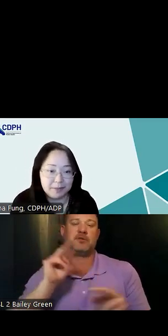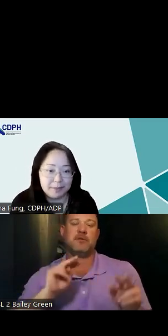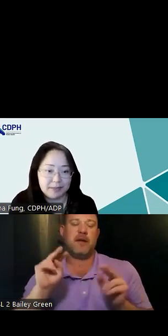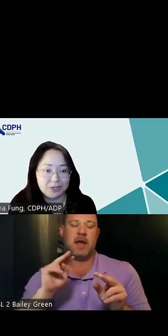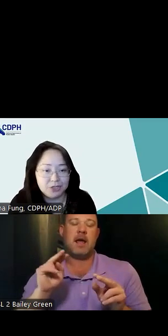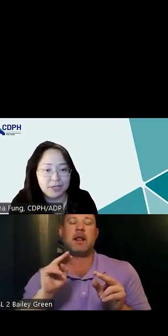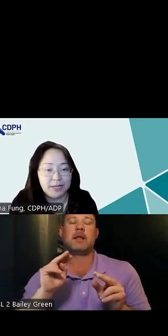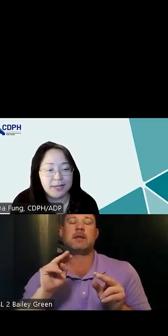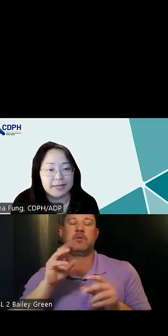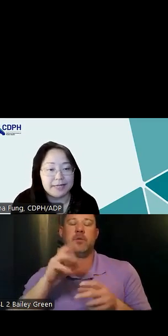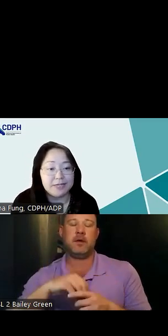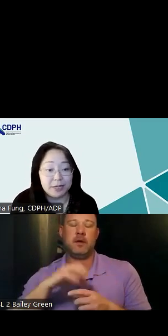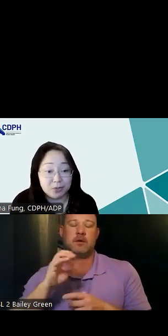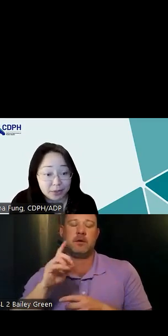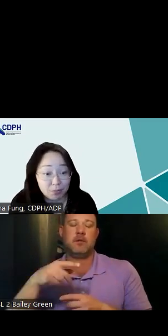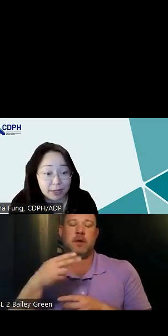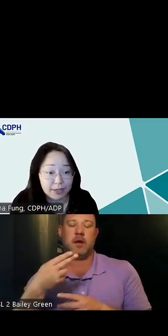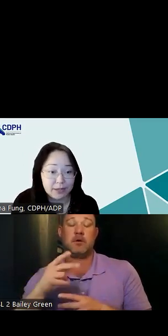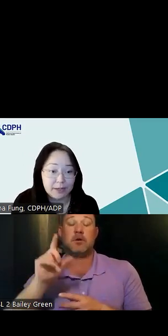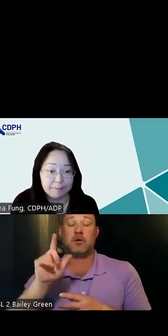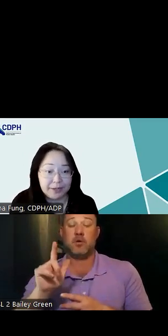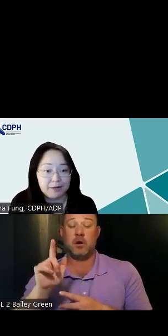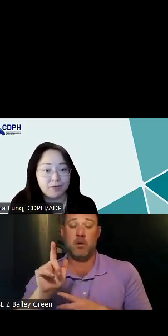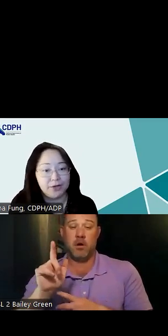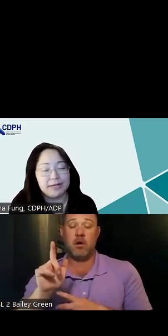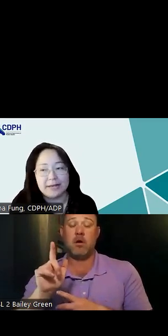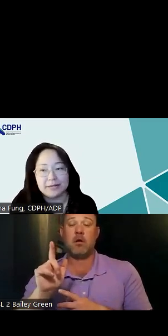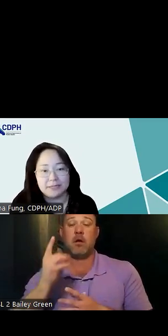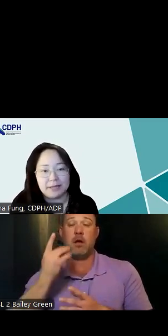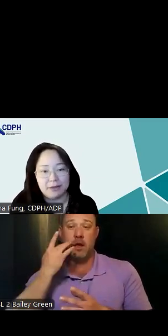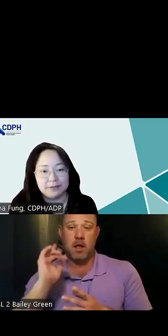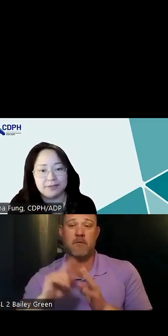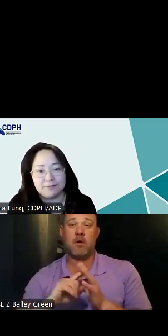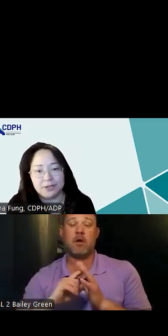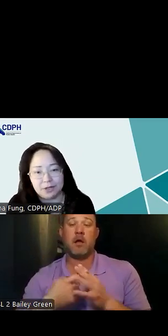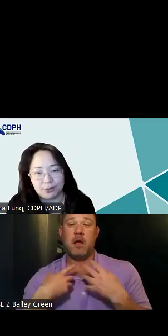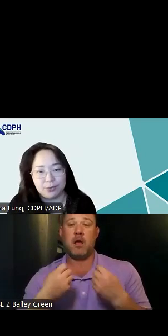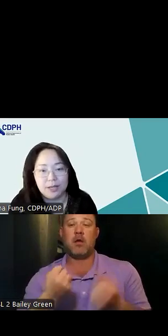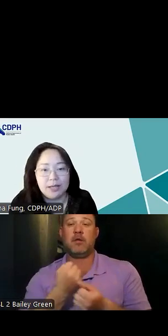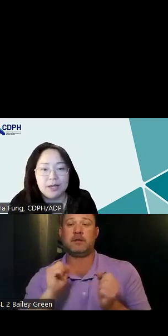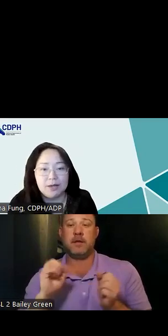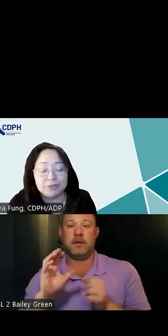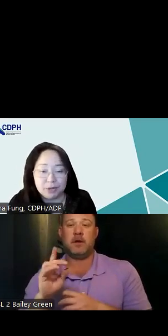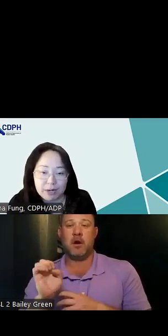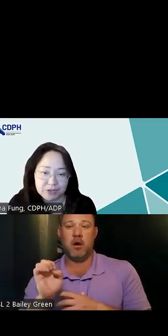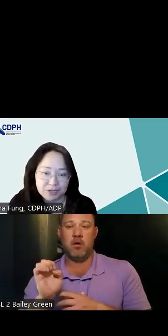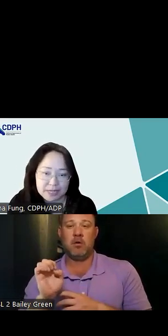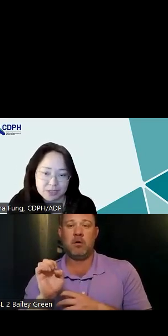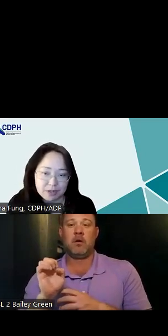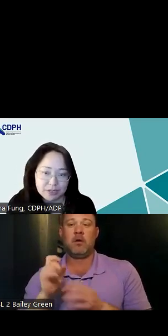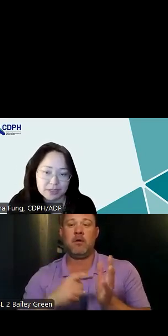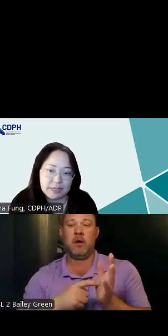within CDPH. In 2021, California enacted the Health and Safety Code, which